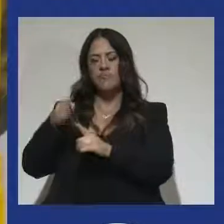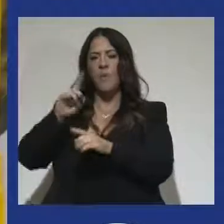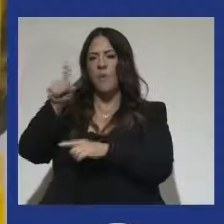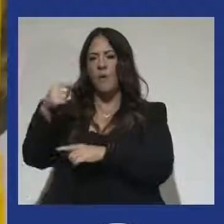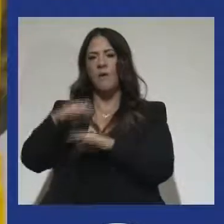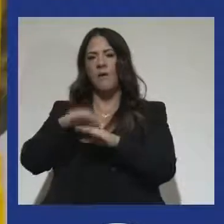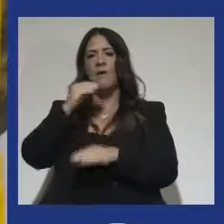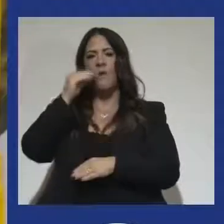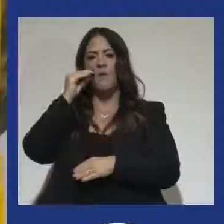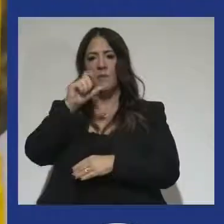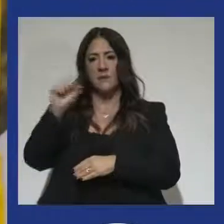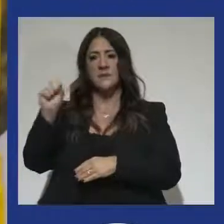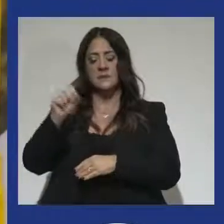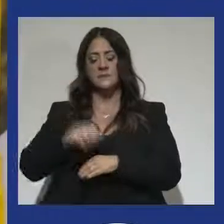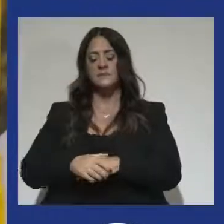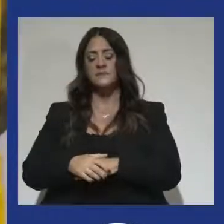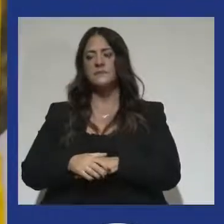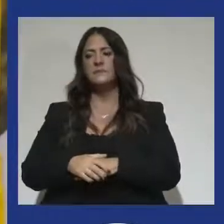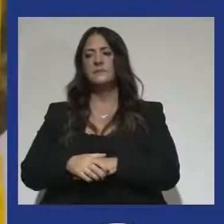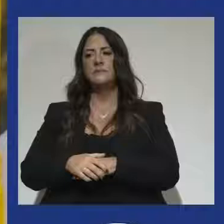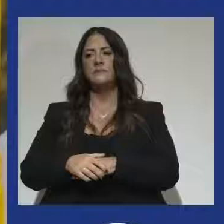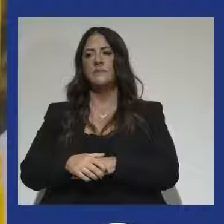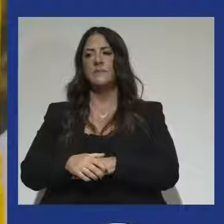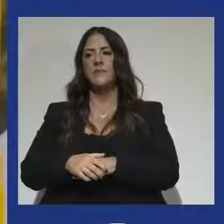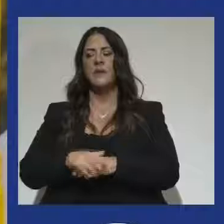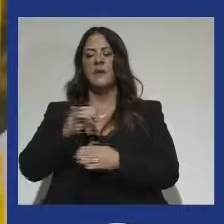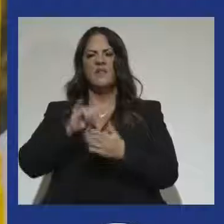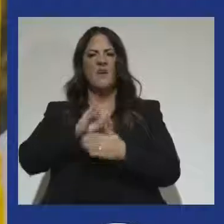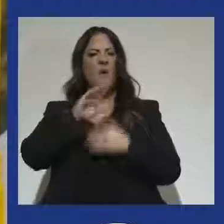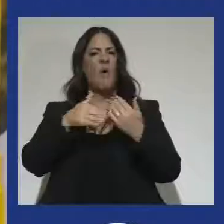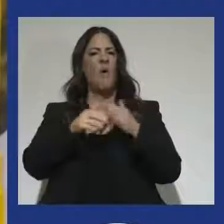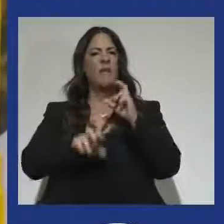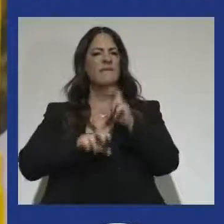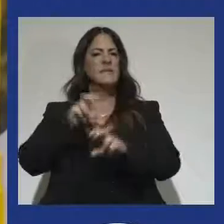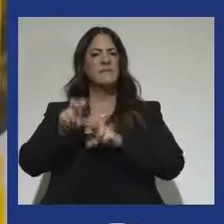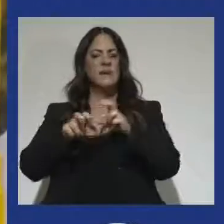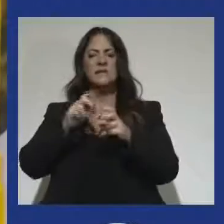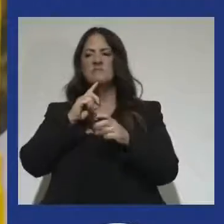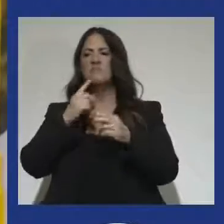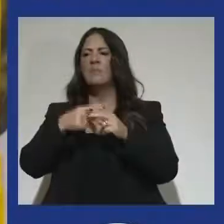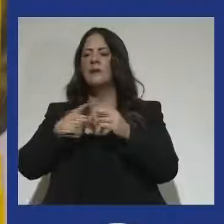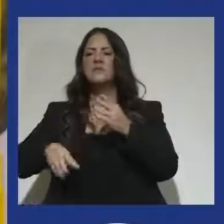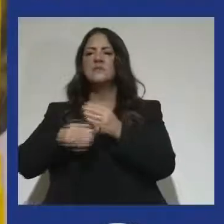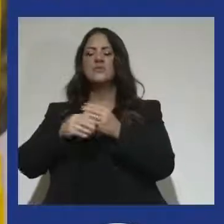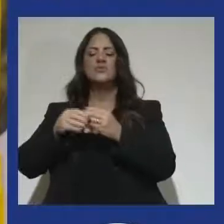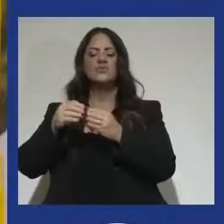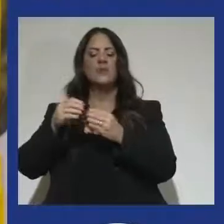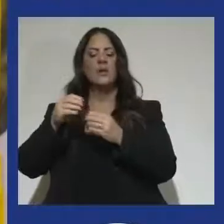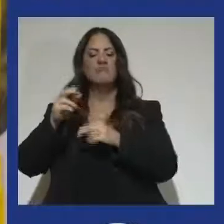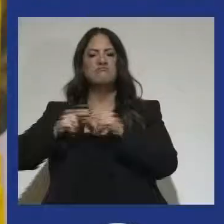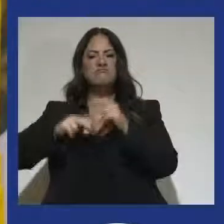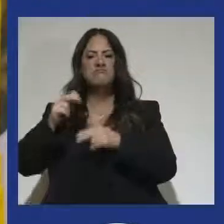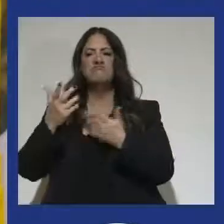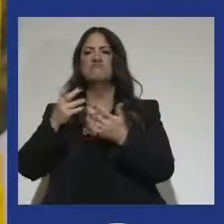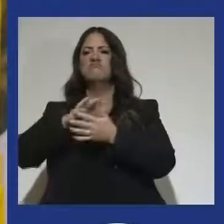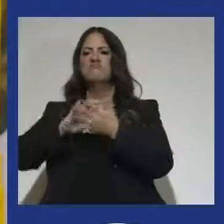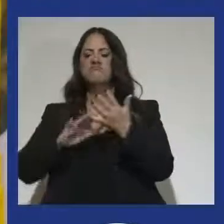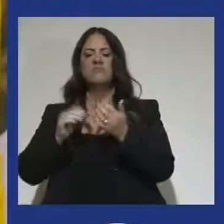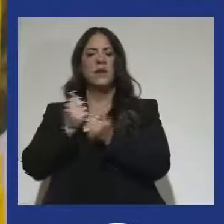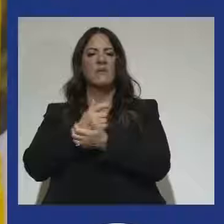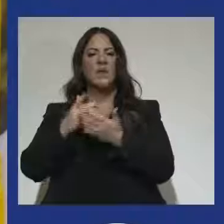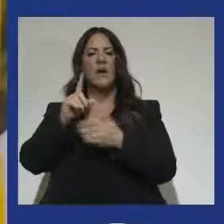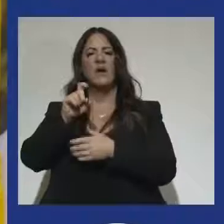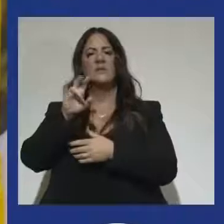It's all reflects investments in additional infrastructure. $750 million will